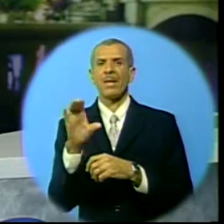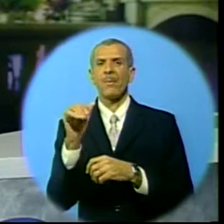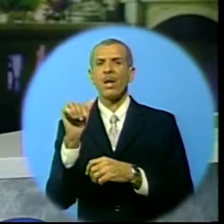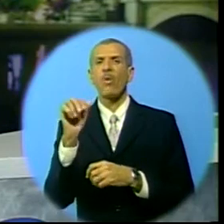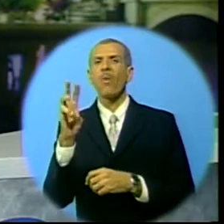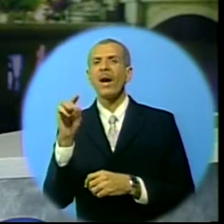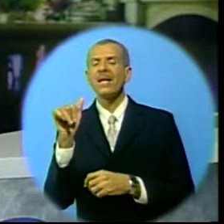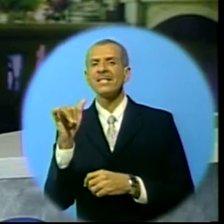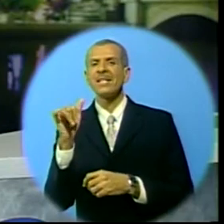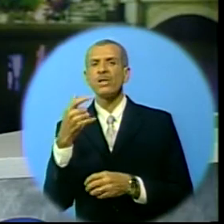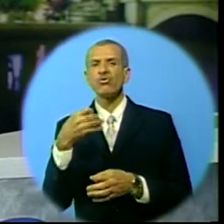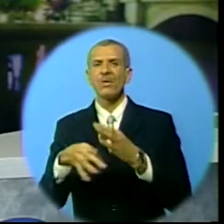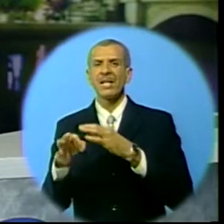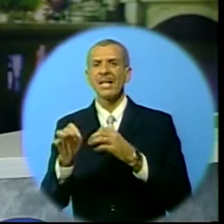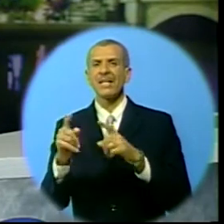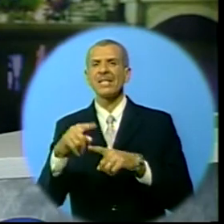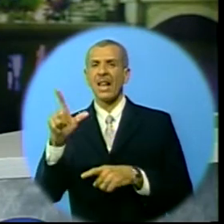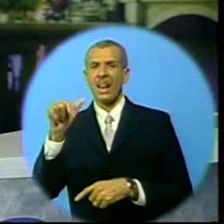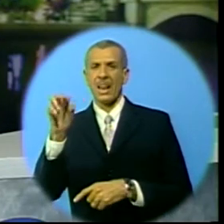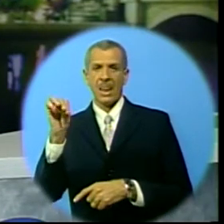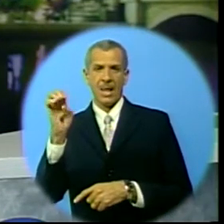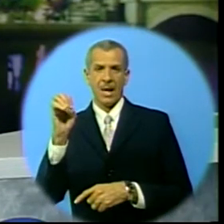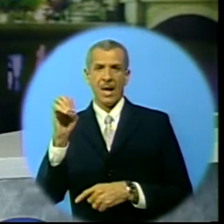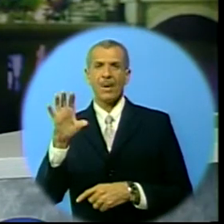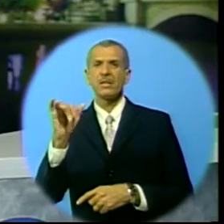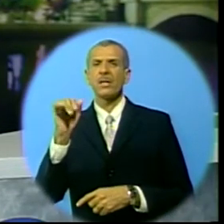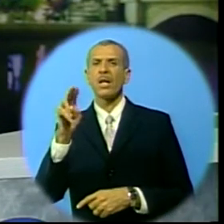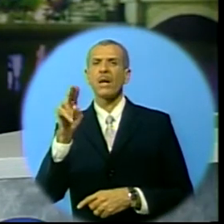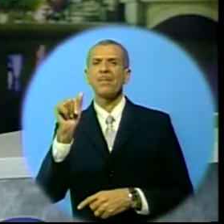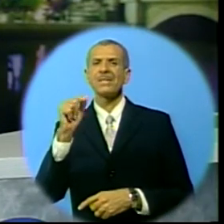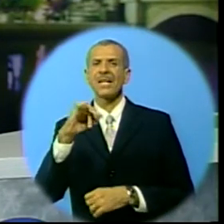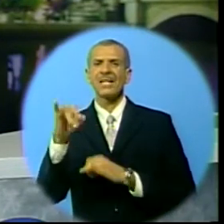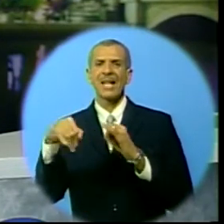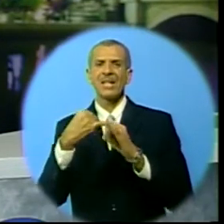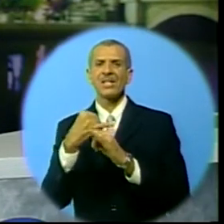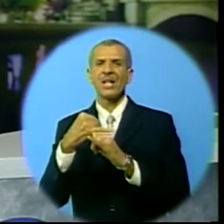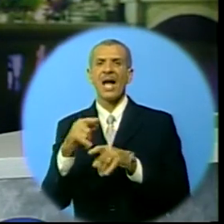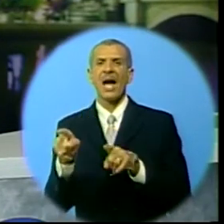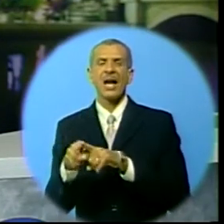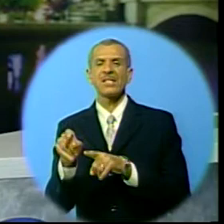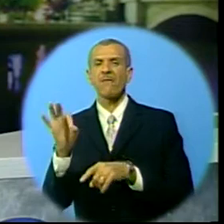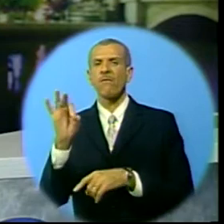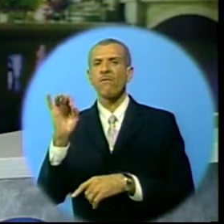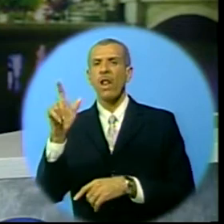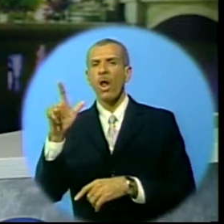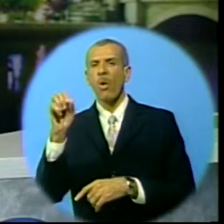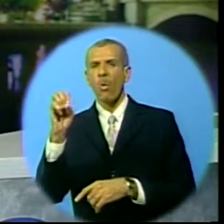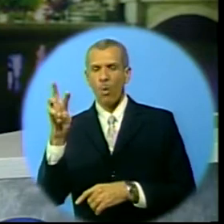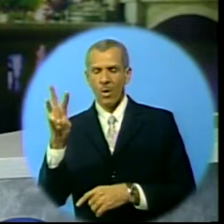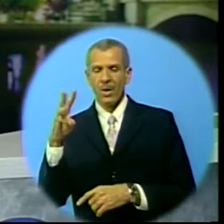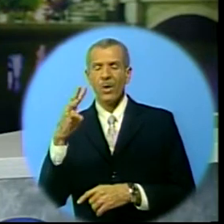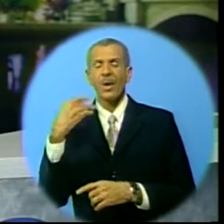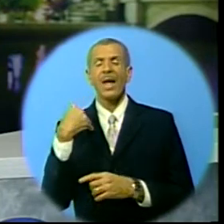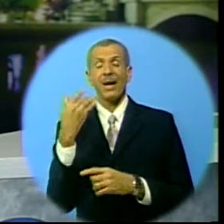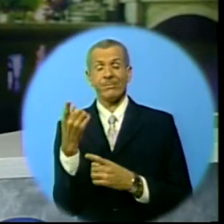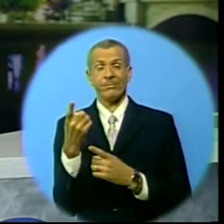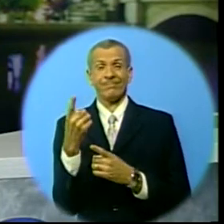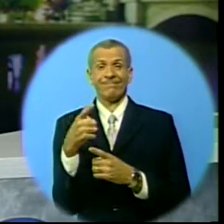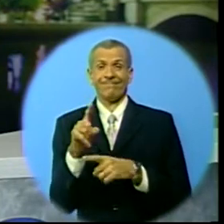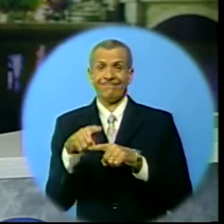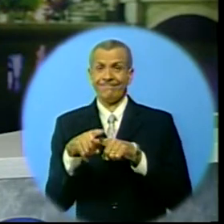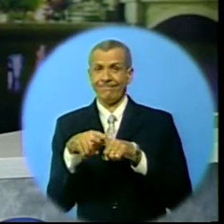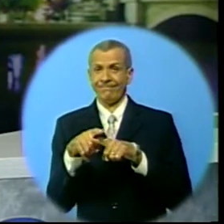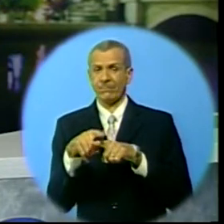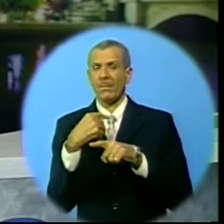Telecommunications, trading as Lime, and Columbus International Inc., trading as Flow, will come with significant conditions that could